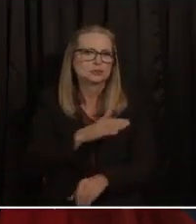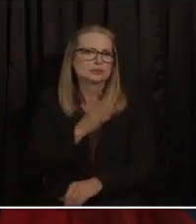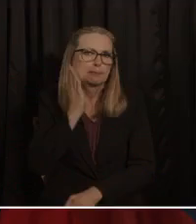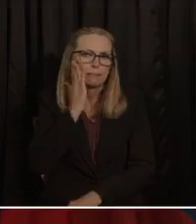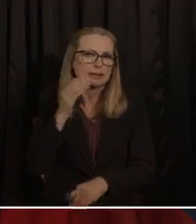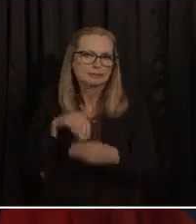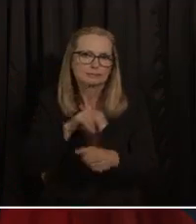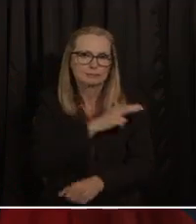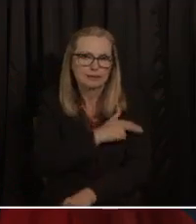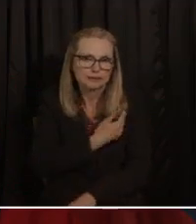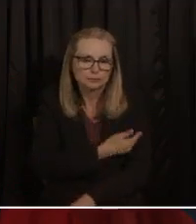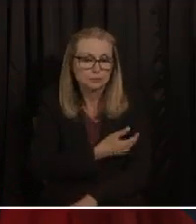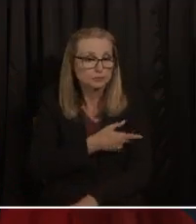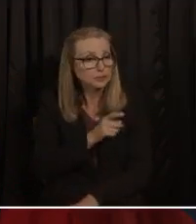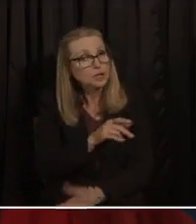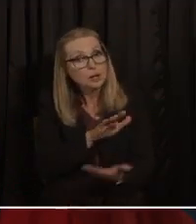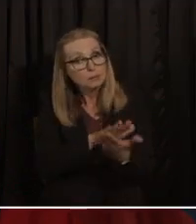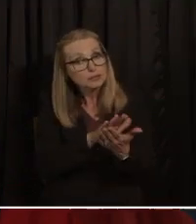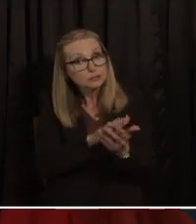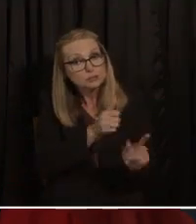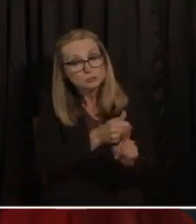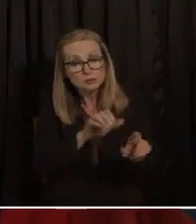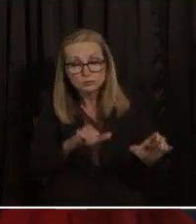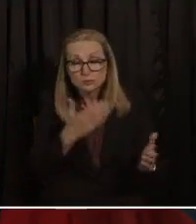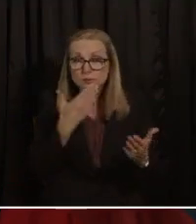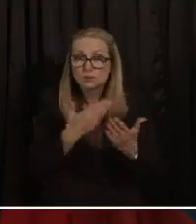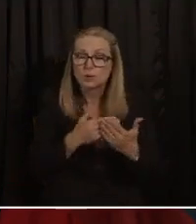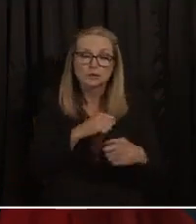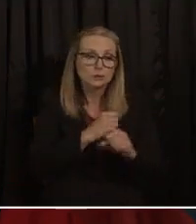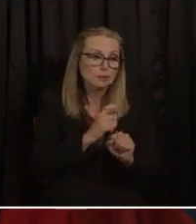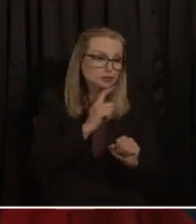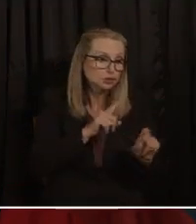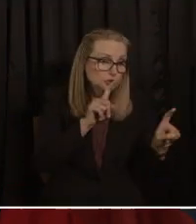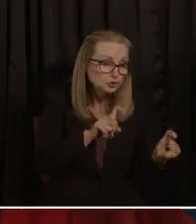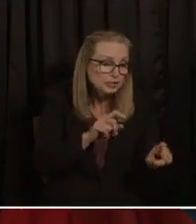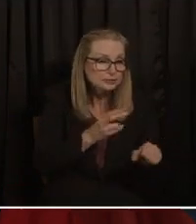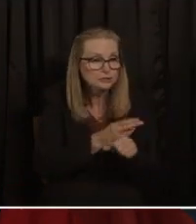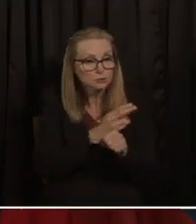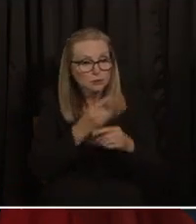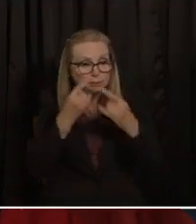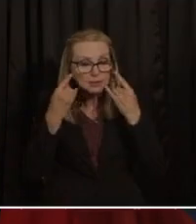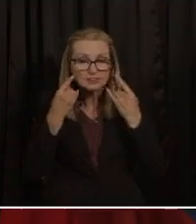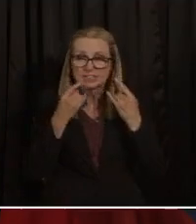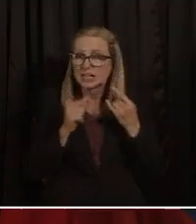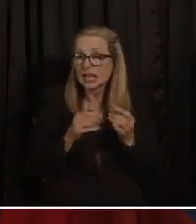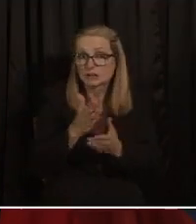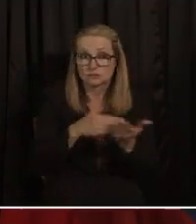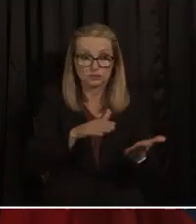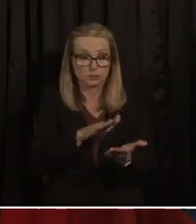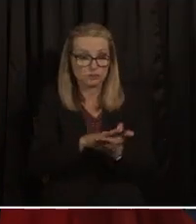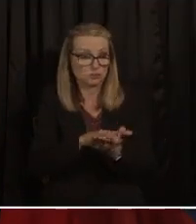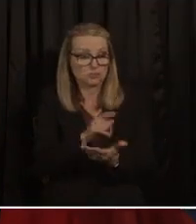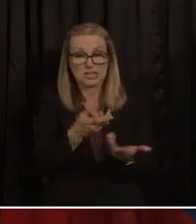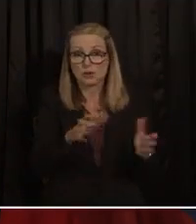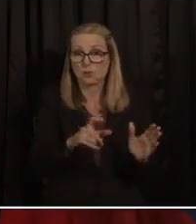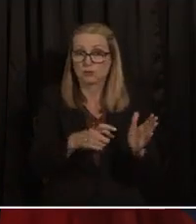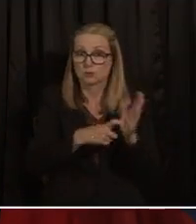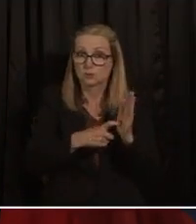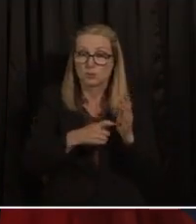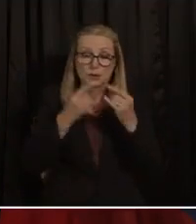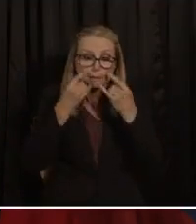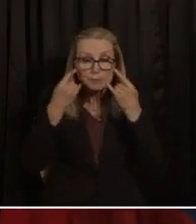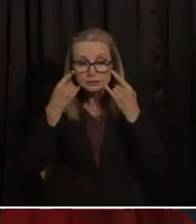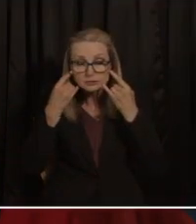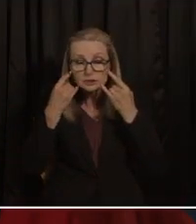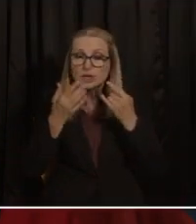safe environment, whether it's testing, mask wearing. For schools that don't want to implement mask wearing, having universal testing of students is a